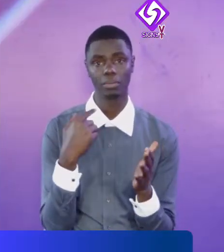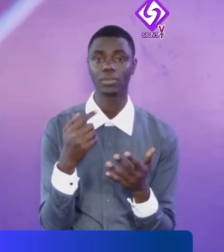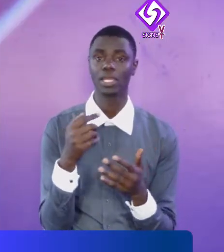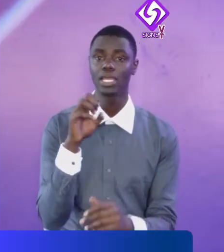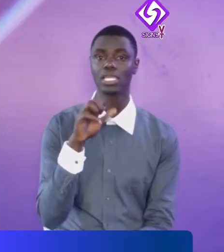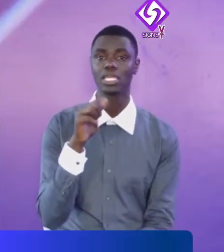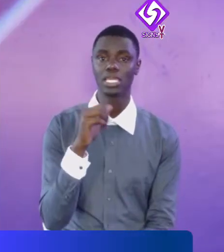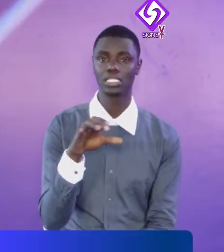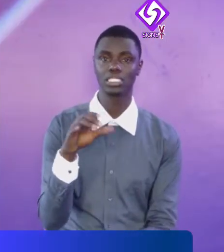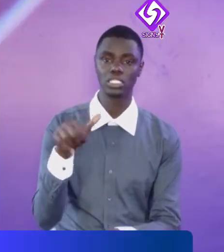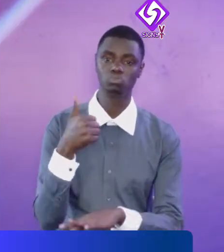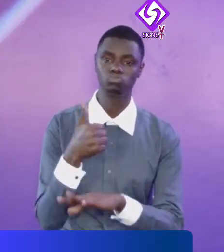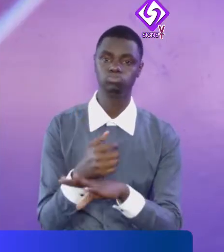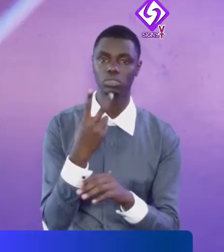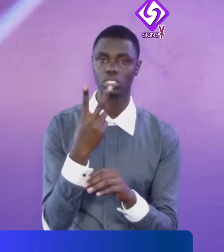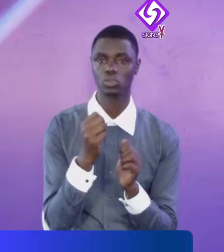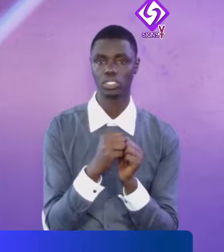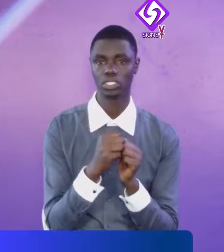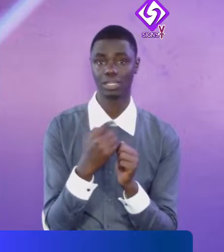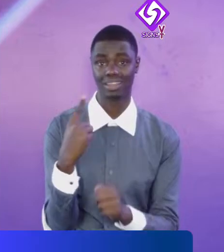in 2010, isn't it?